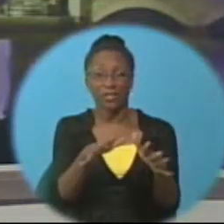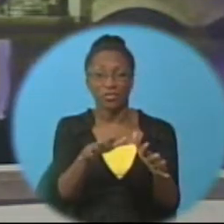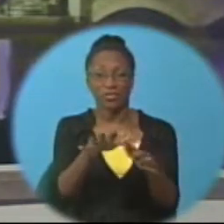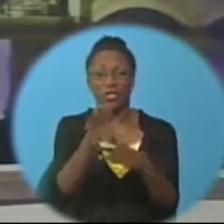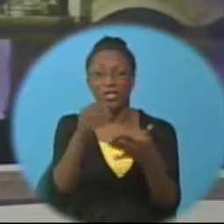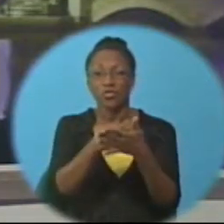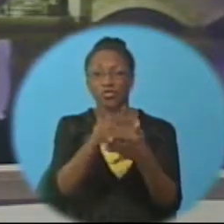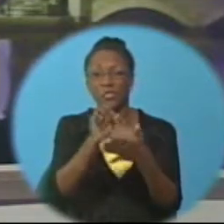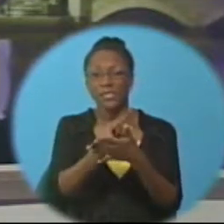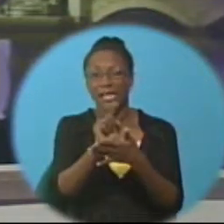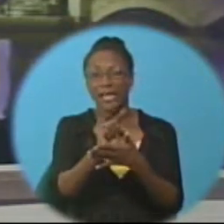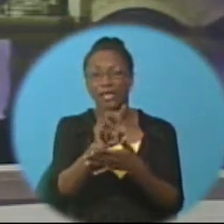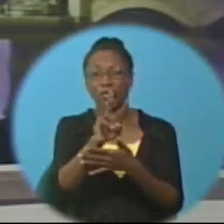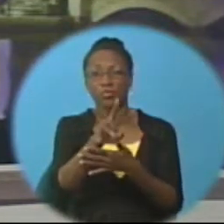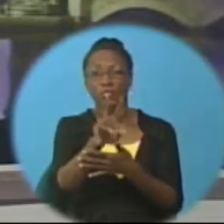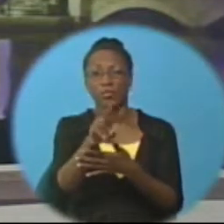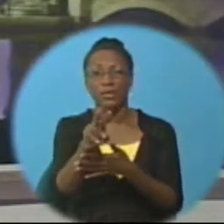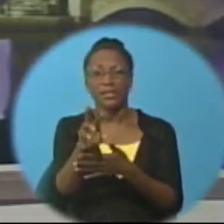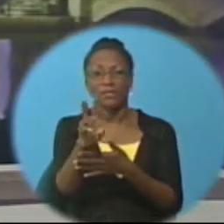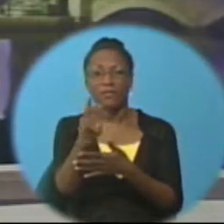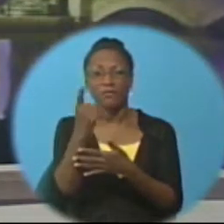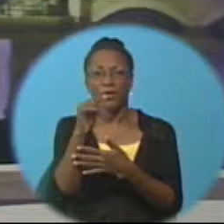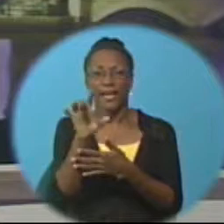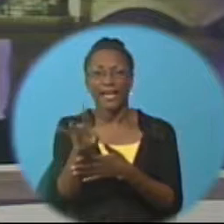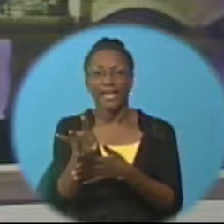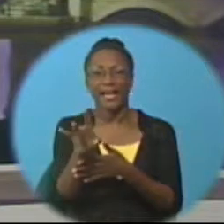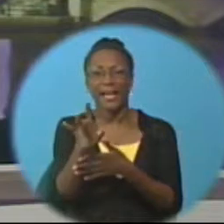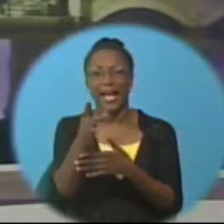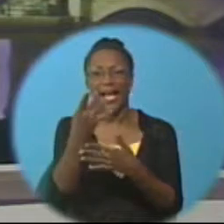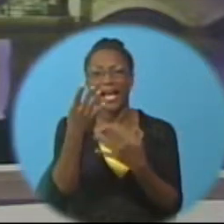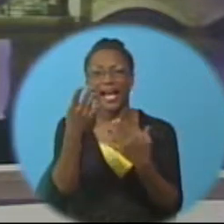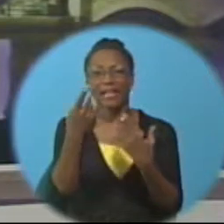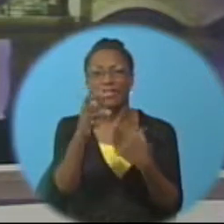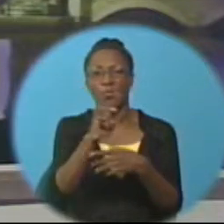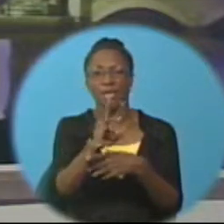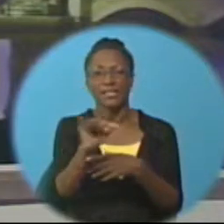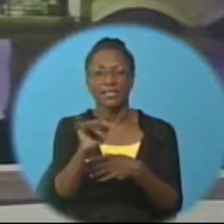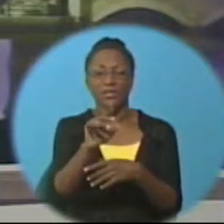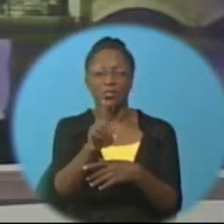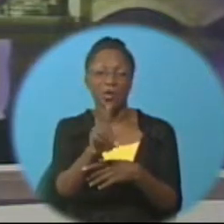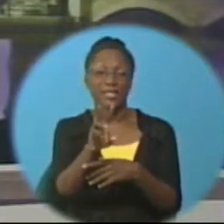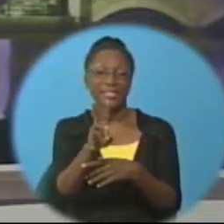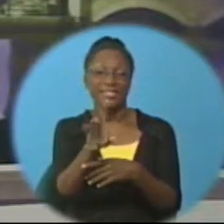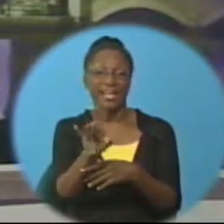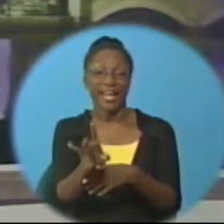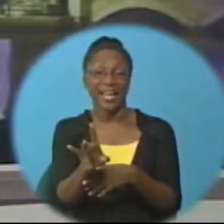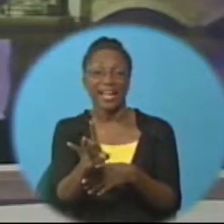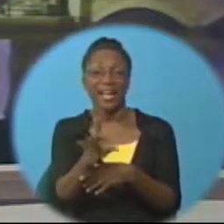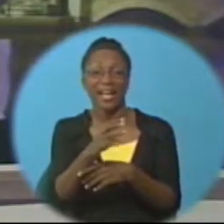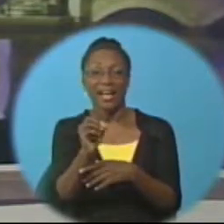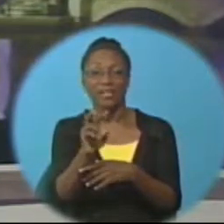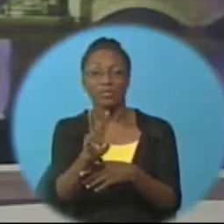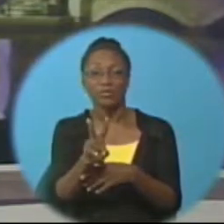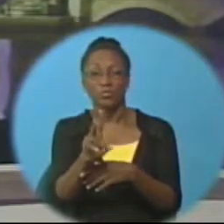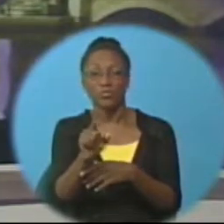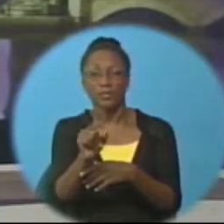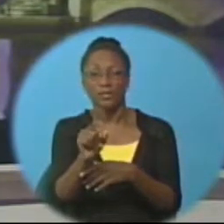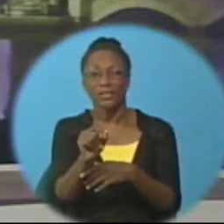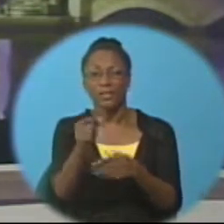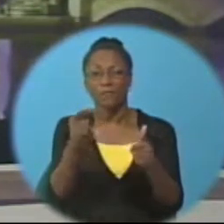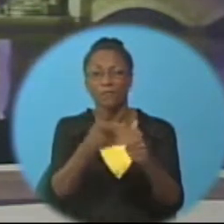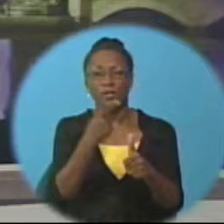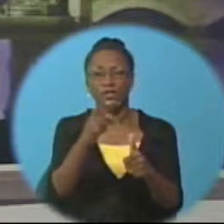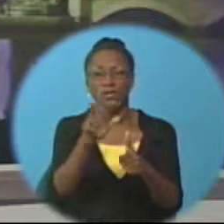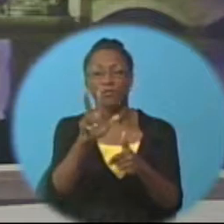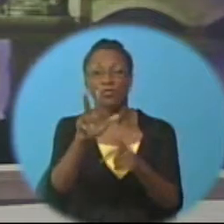and 168 for 3 declared. West Indies 230 for 6 declared and 121 for 2. The first of 3 tests begins